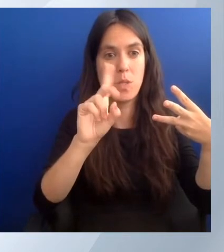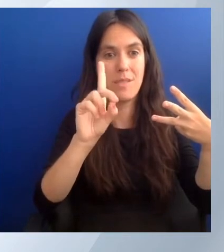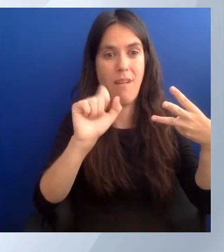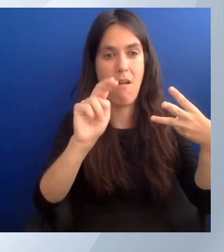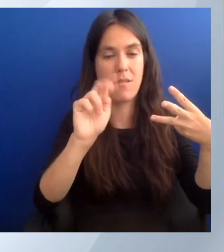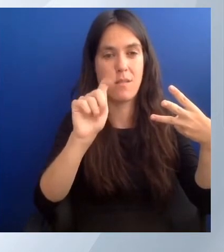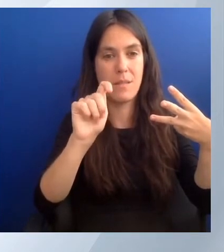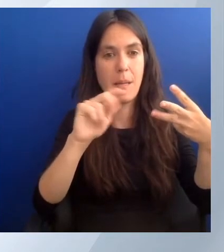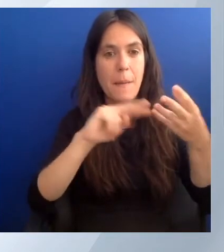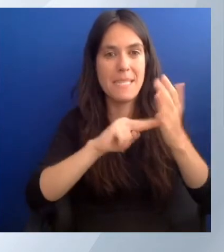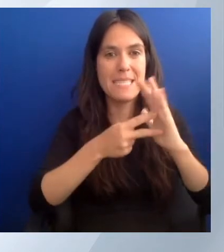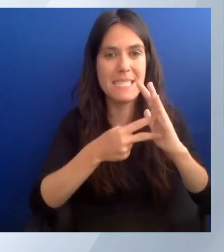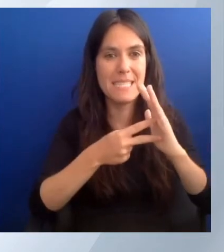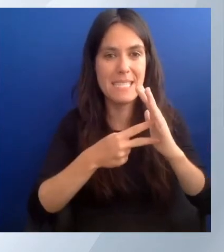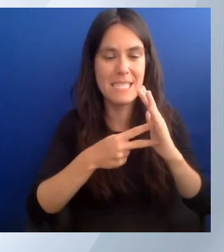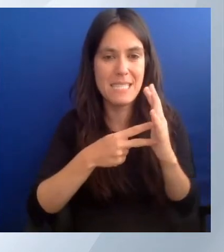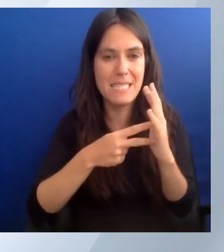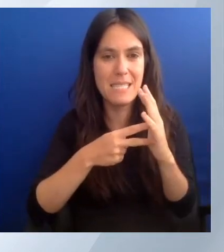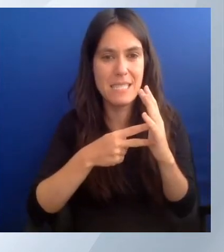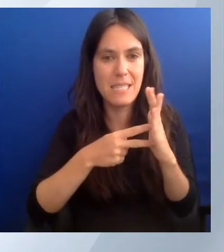where